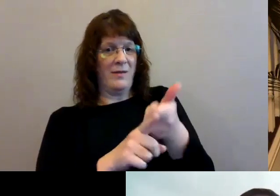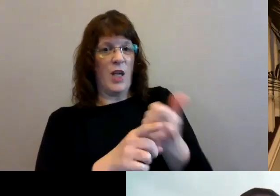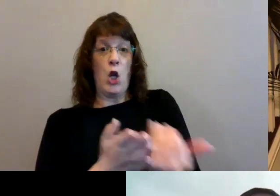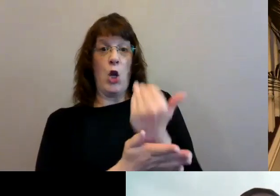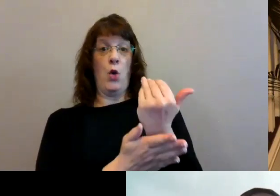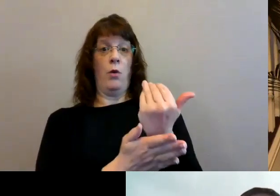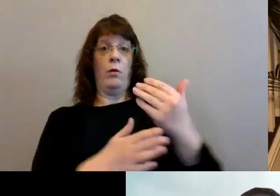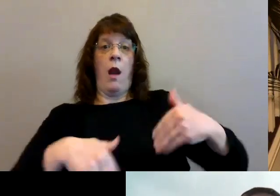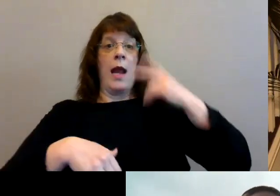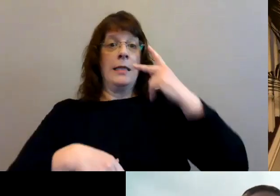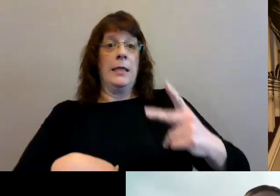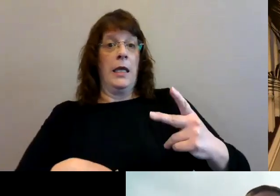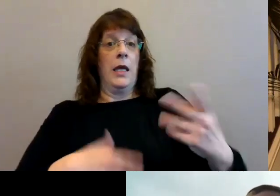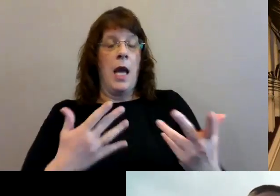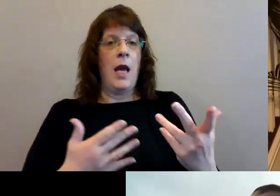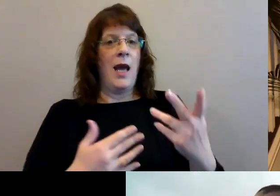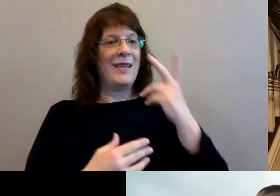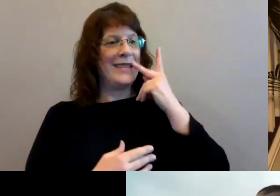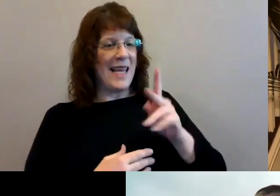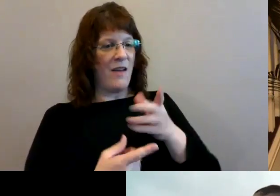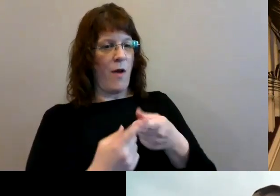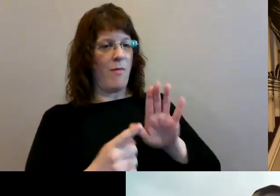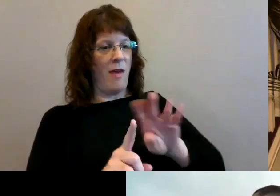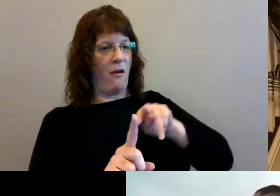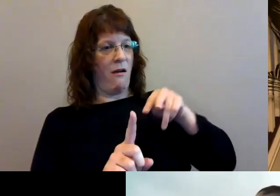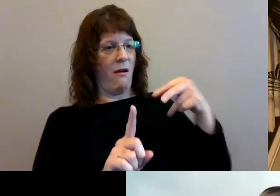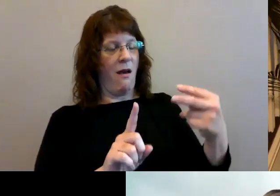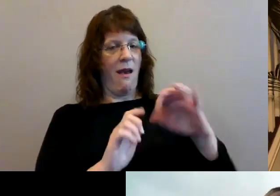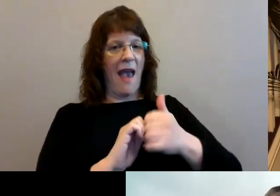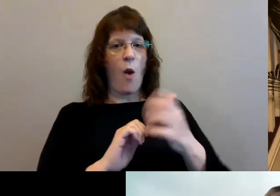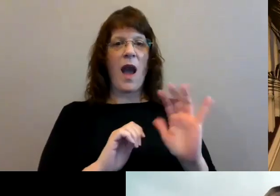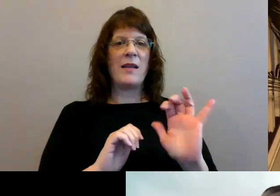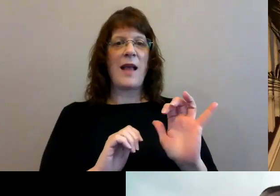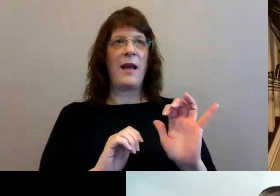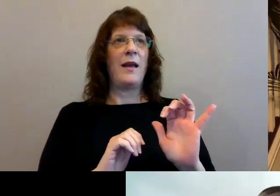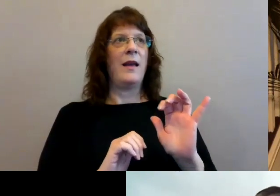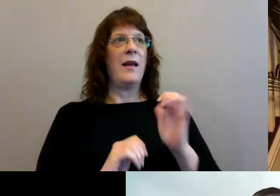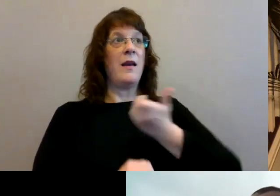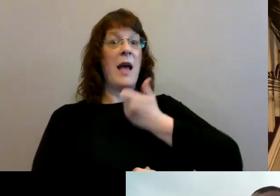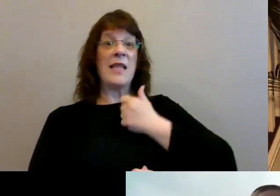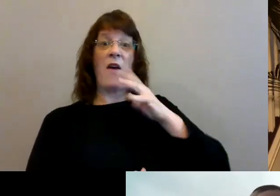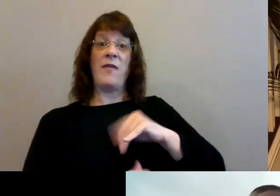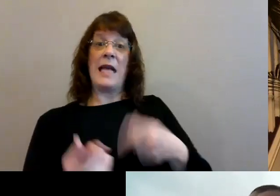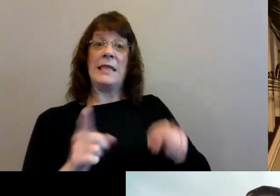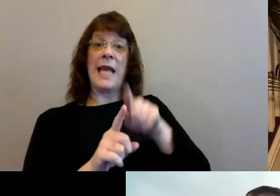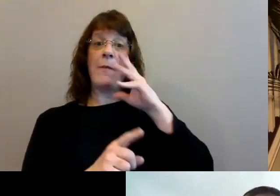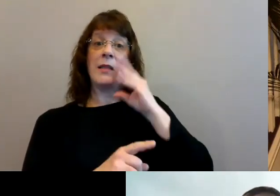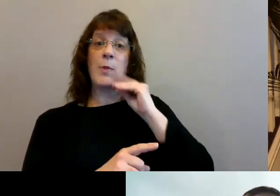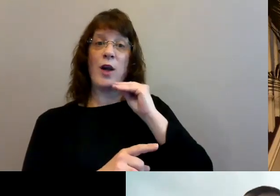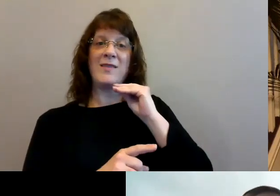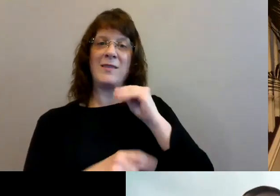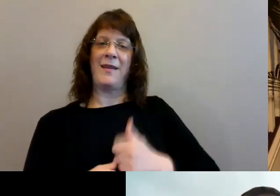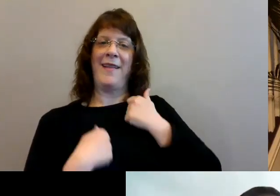with me. Just seeing how it's like reliving that experience, this amazement of